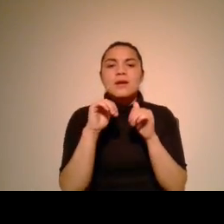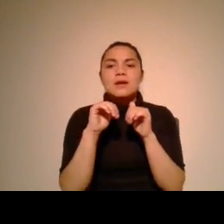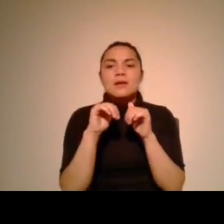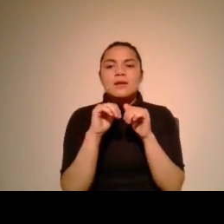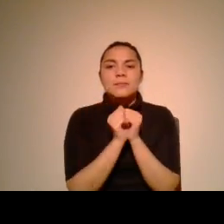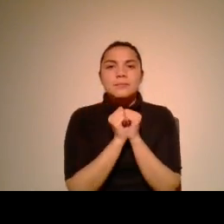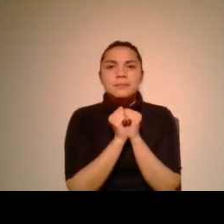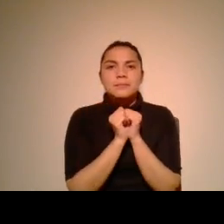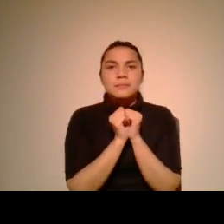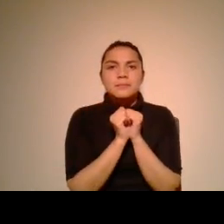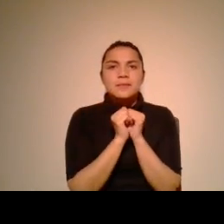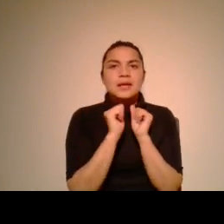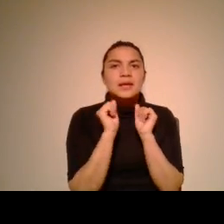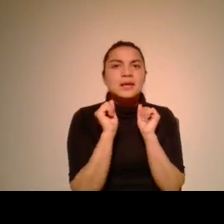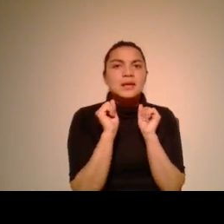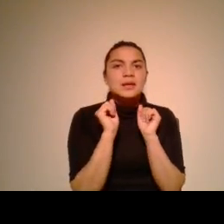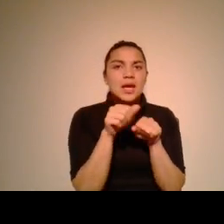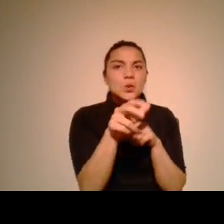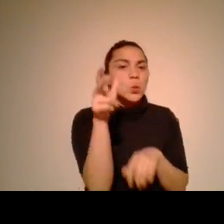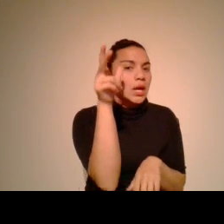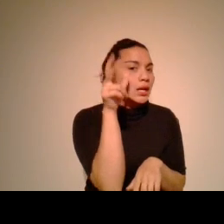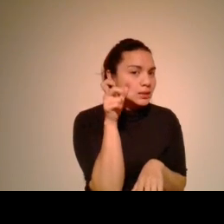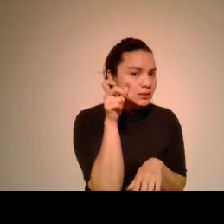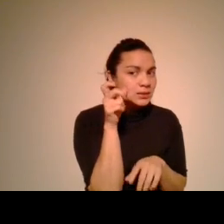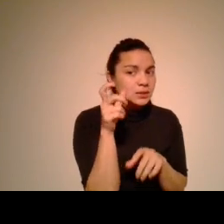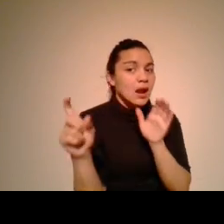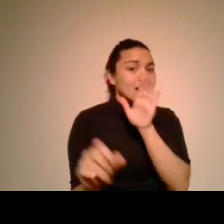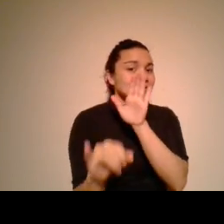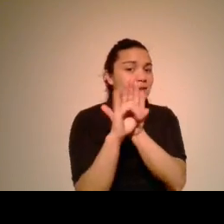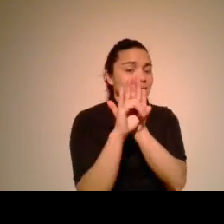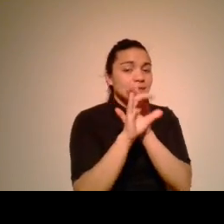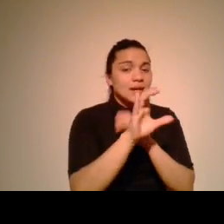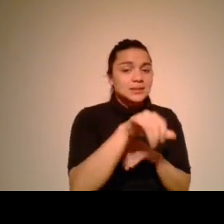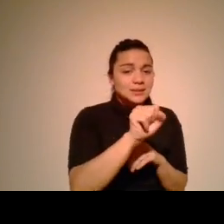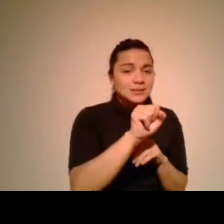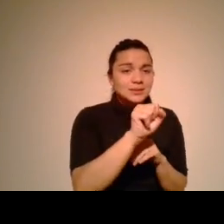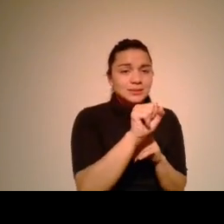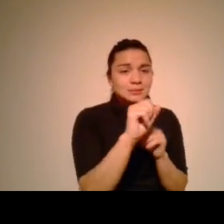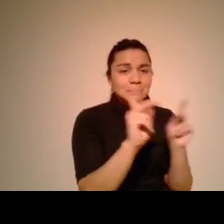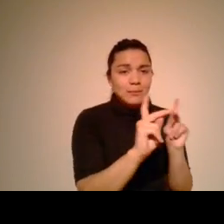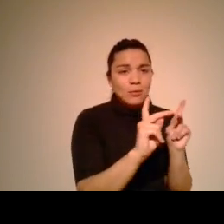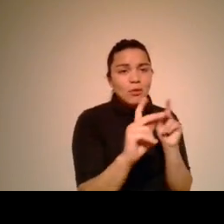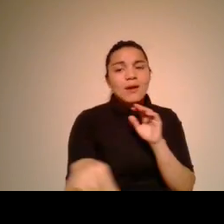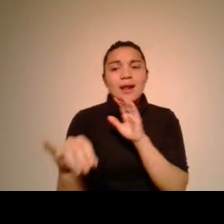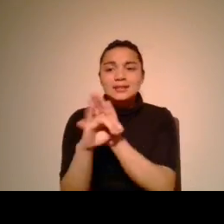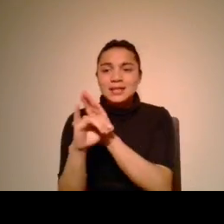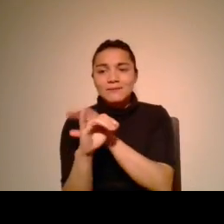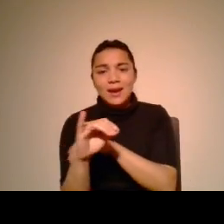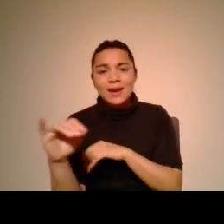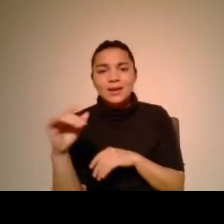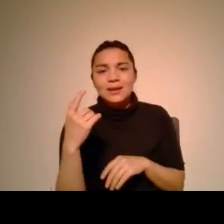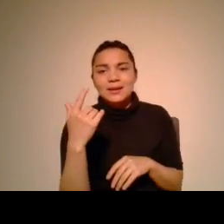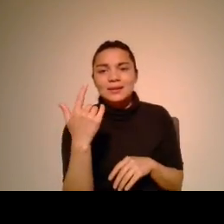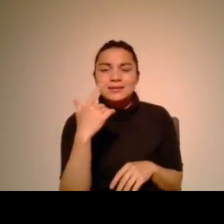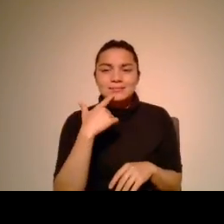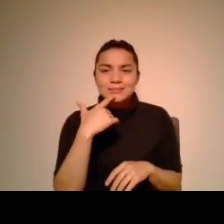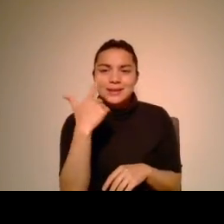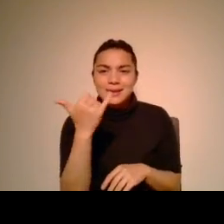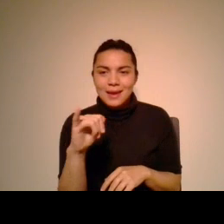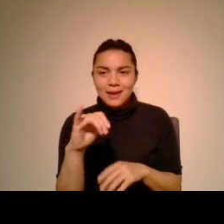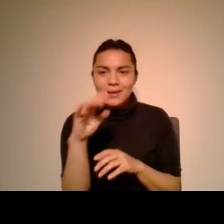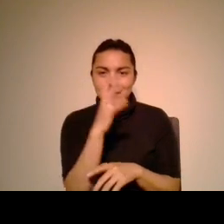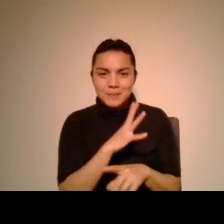discriminate cis women from trans women? That's a bad research question because the premise, the underlying premise of your